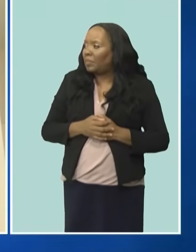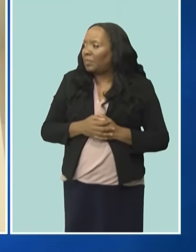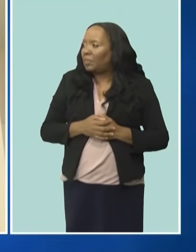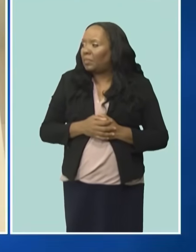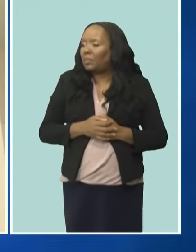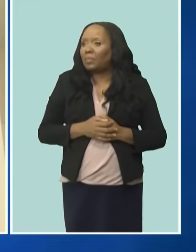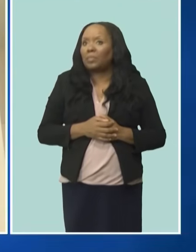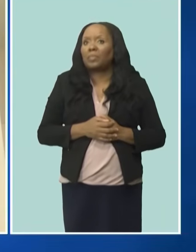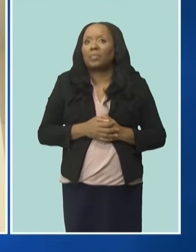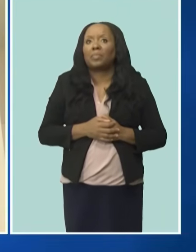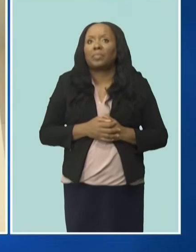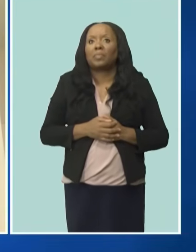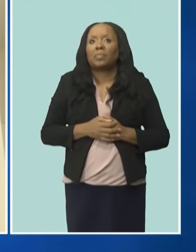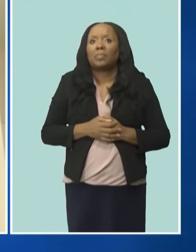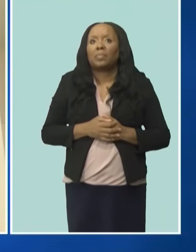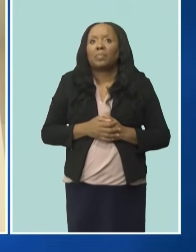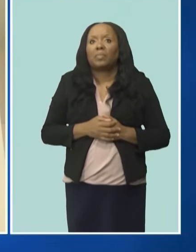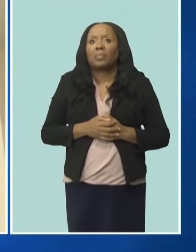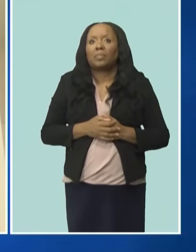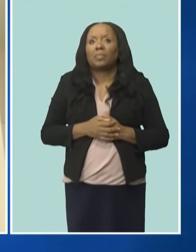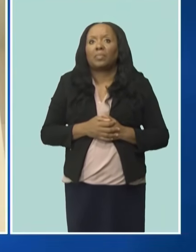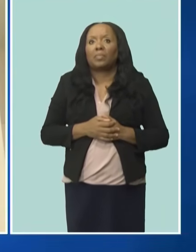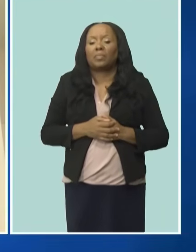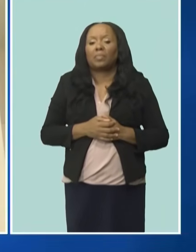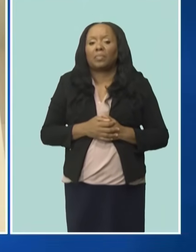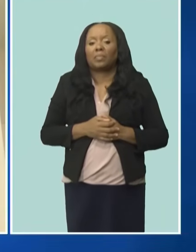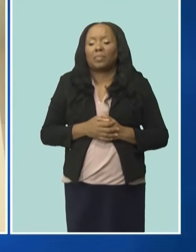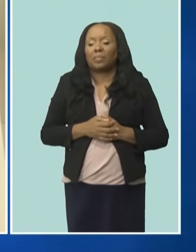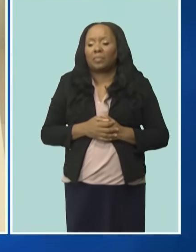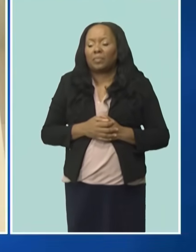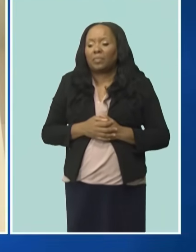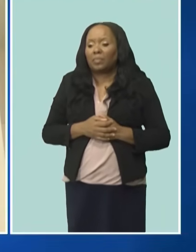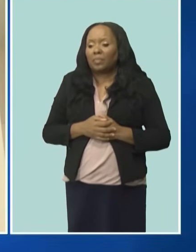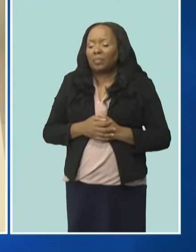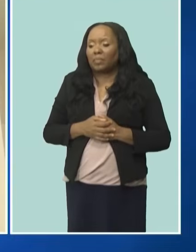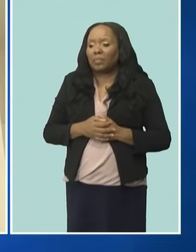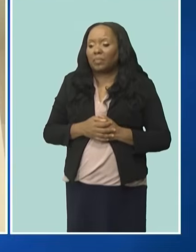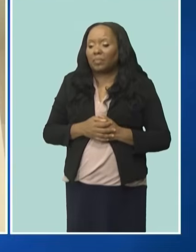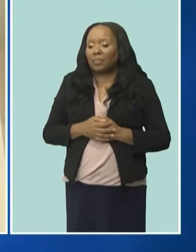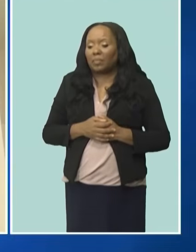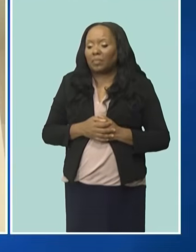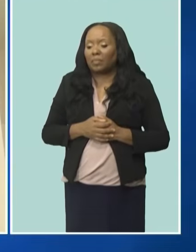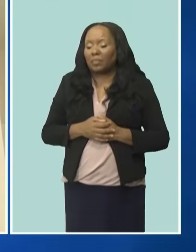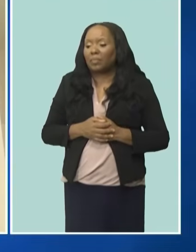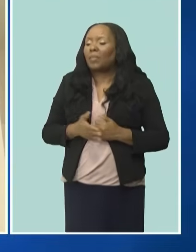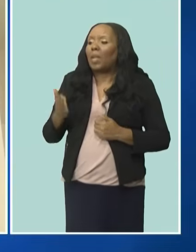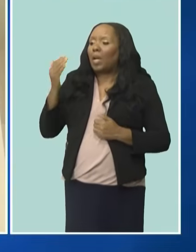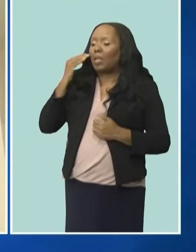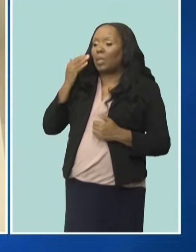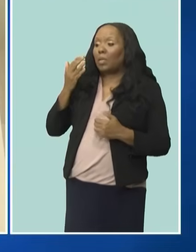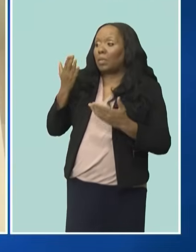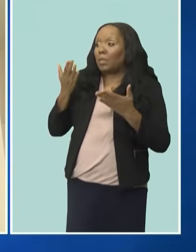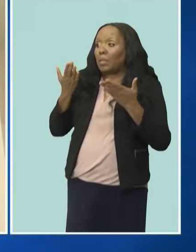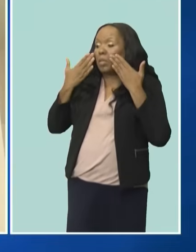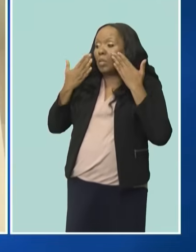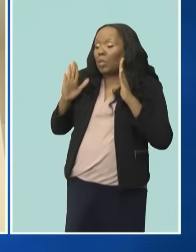has there been a pronouncement of any number at all in terms of what this destruction will cost Jamaica?